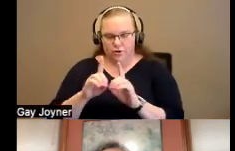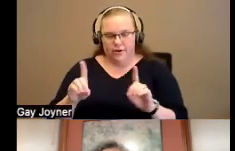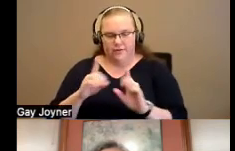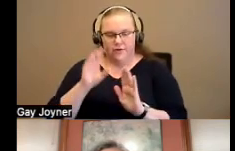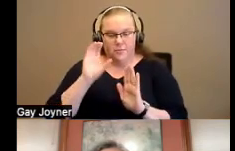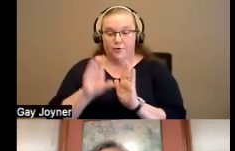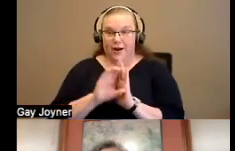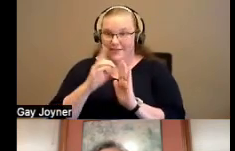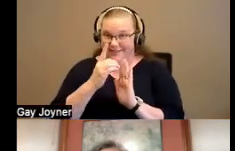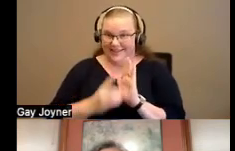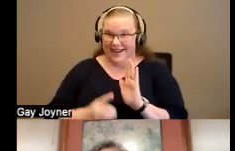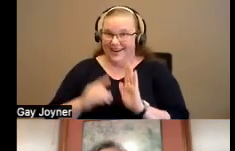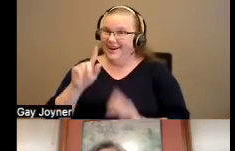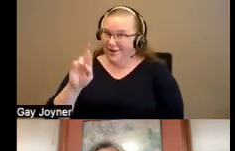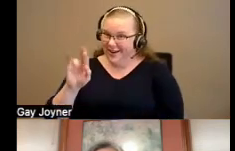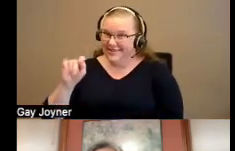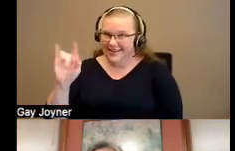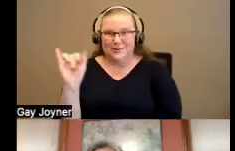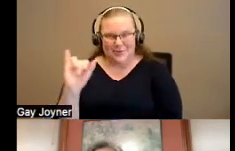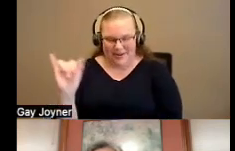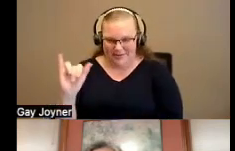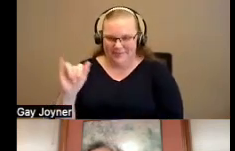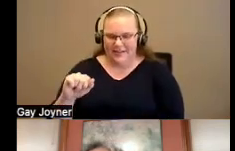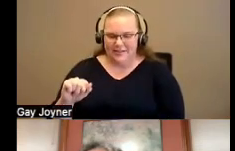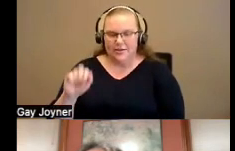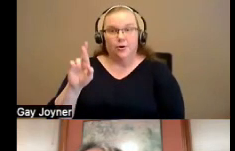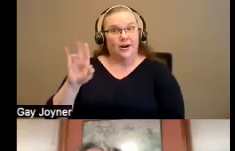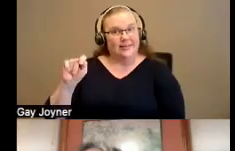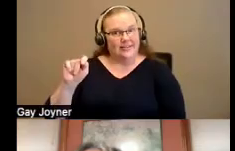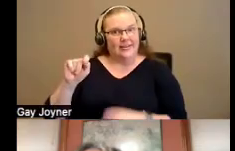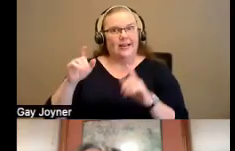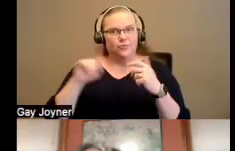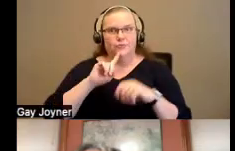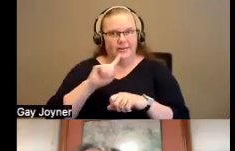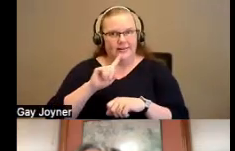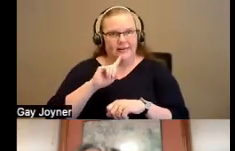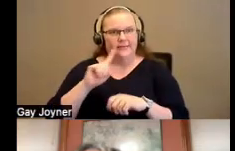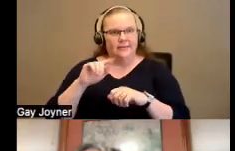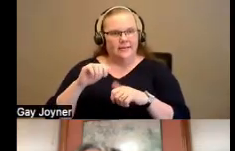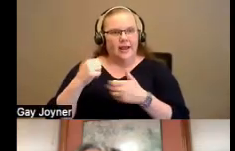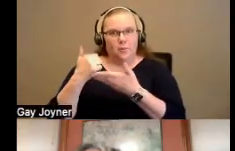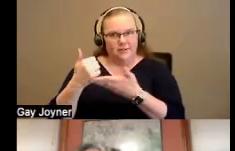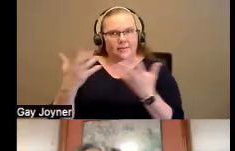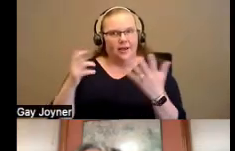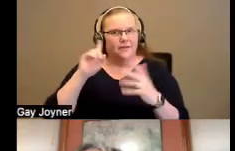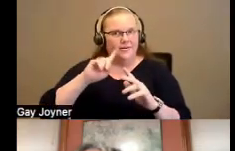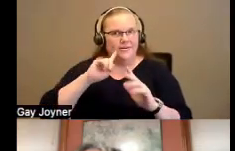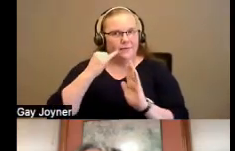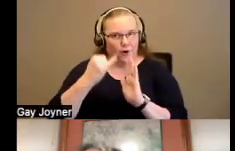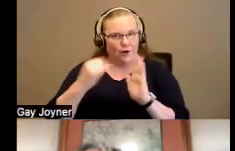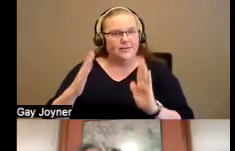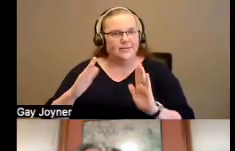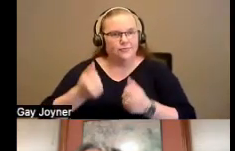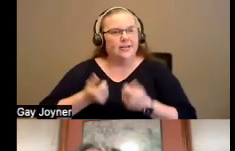bachelor's degree from graphic design at RIT as well. So RIT has really helped a lot of the